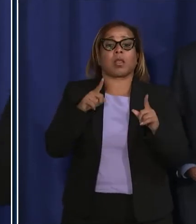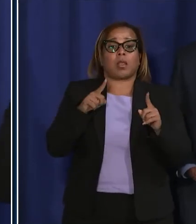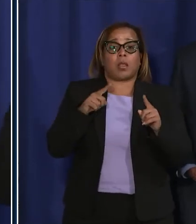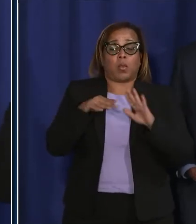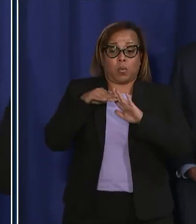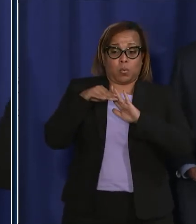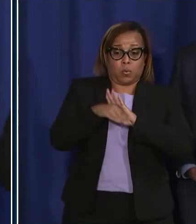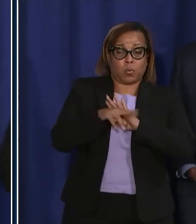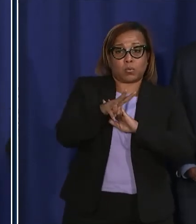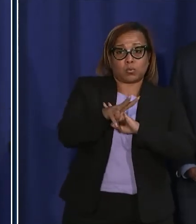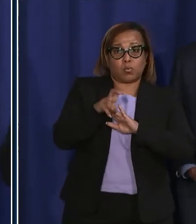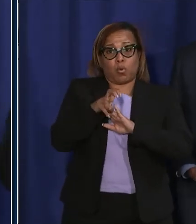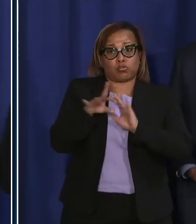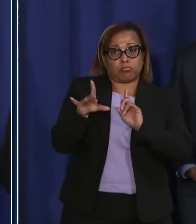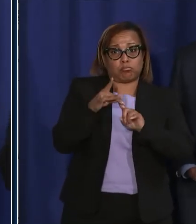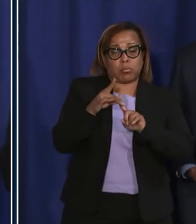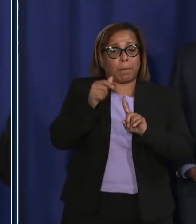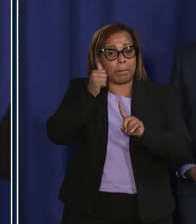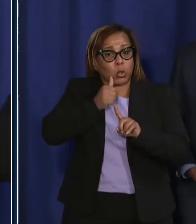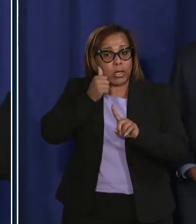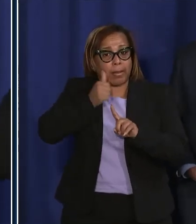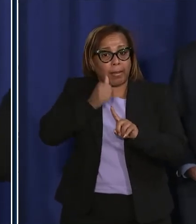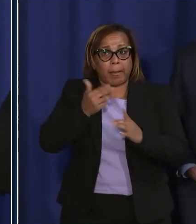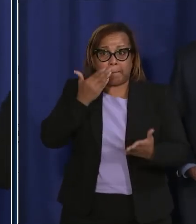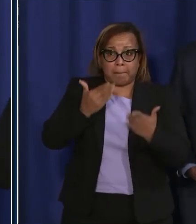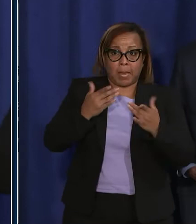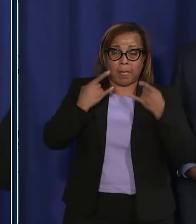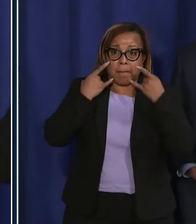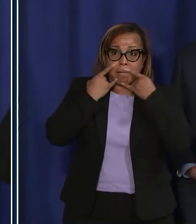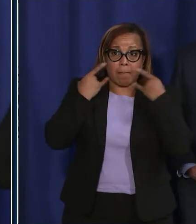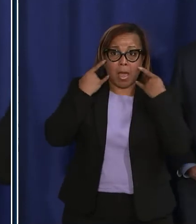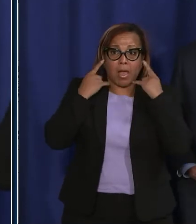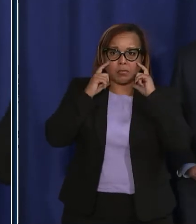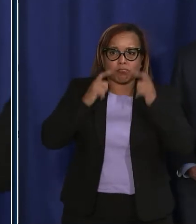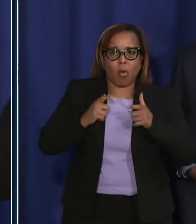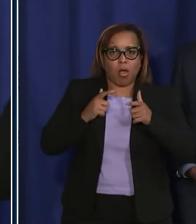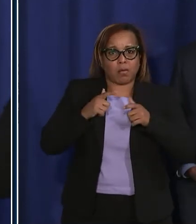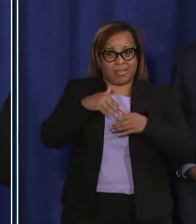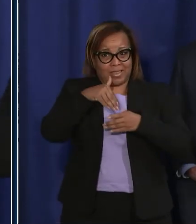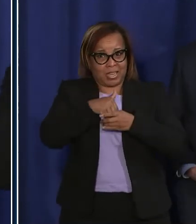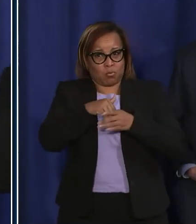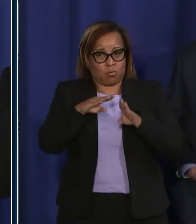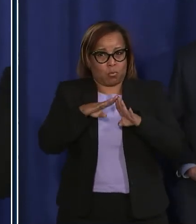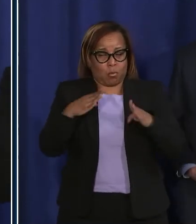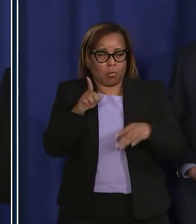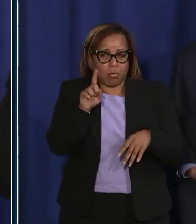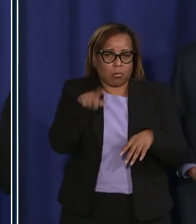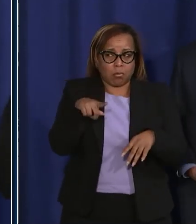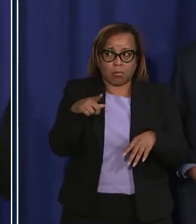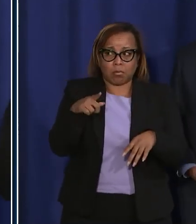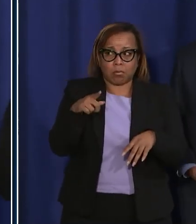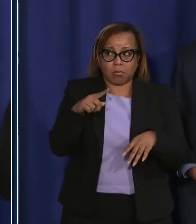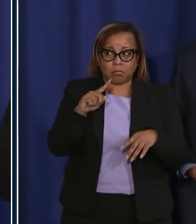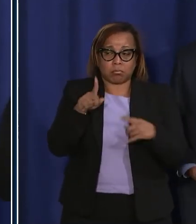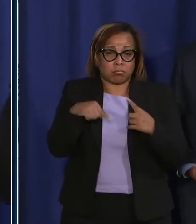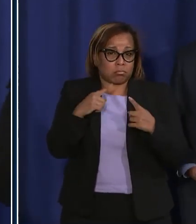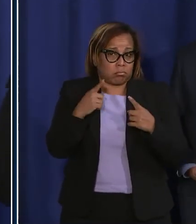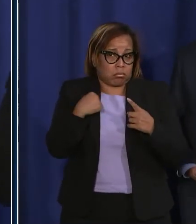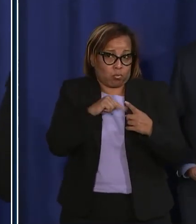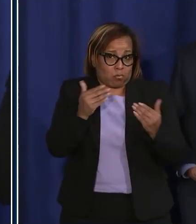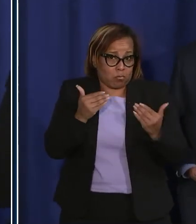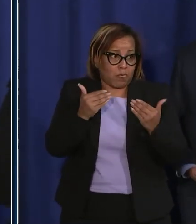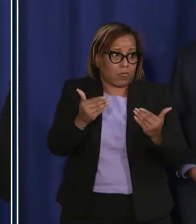that there might be a chance of getting this mask off inside places. Is that accurate, or when are we moving